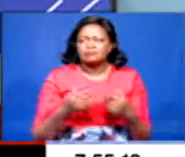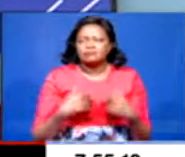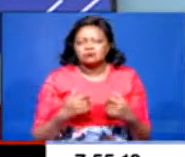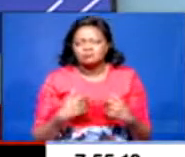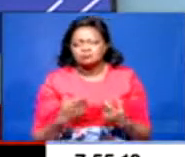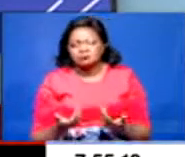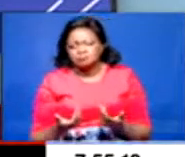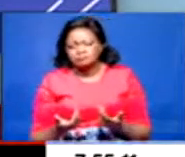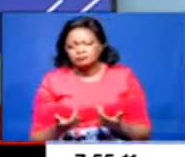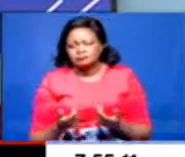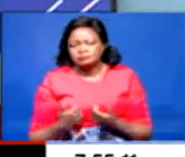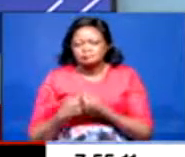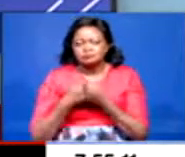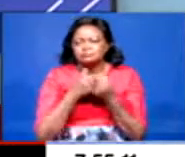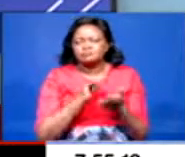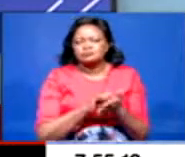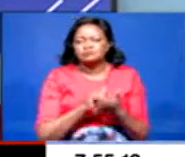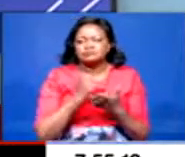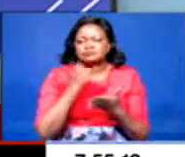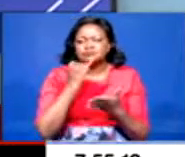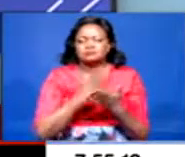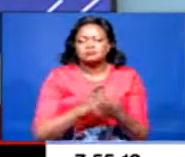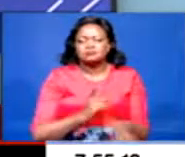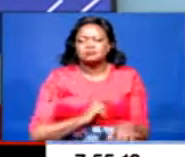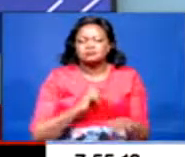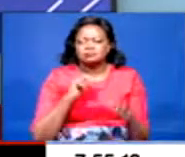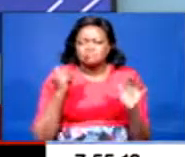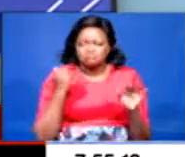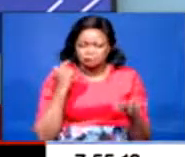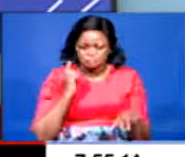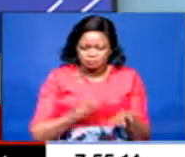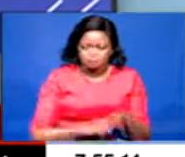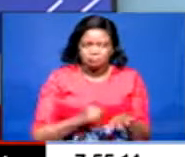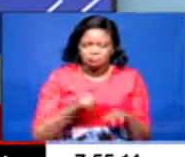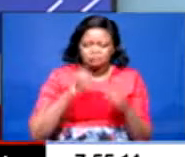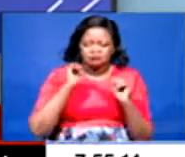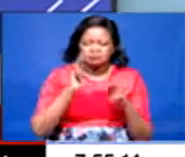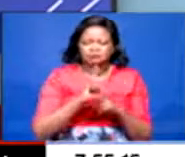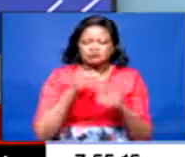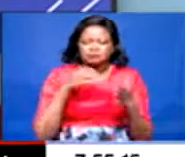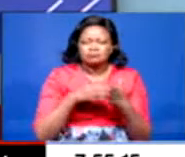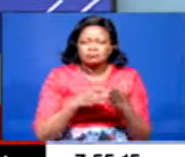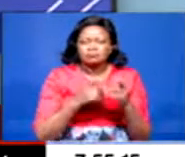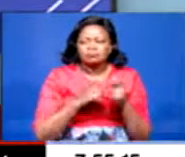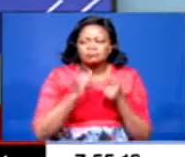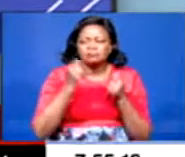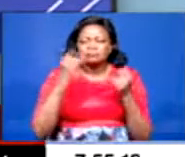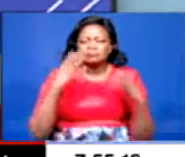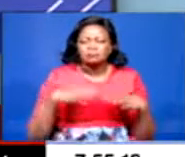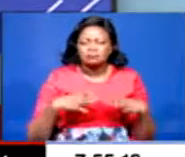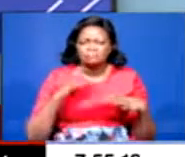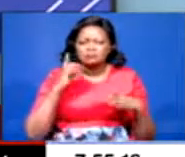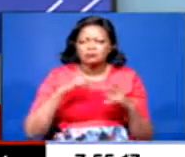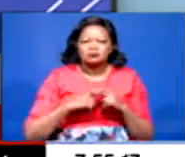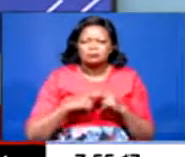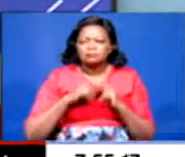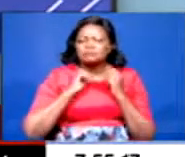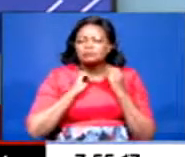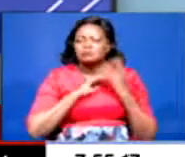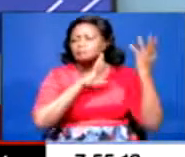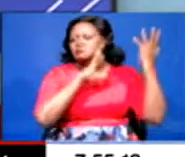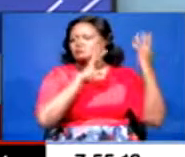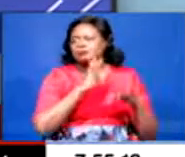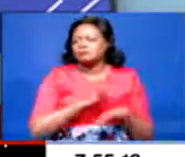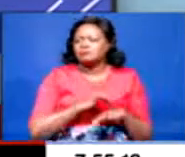that at some point this can be used against me. So somebody has got to start shouting the earliest so